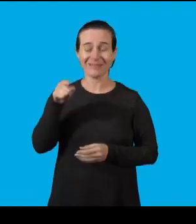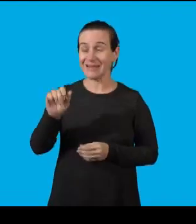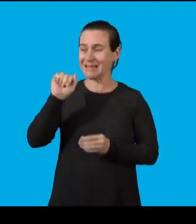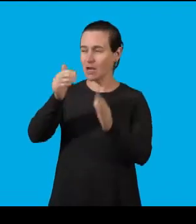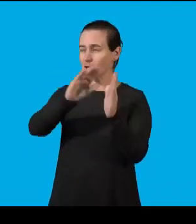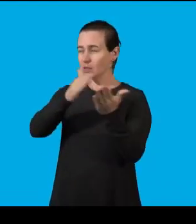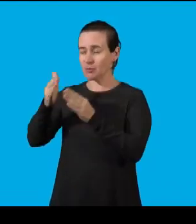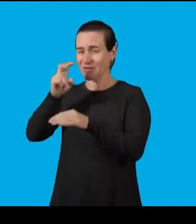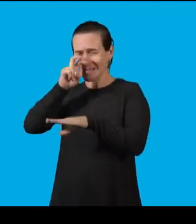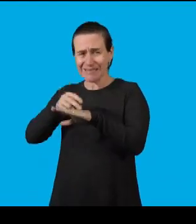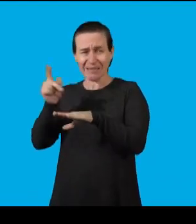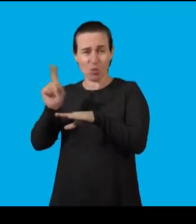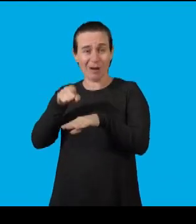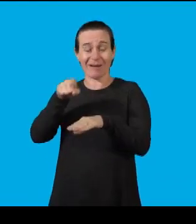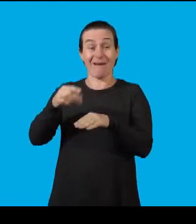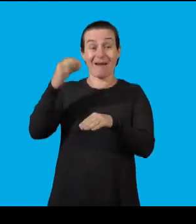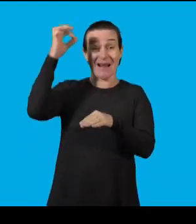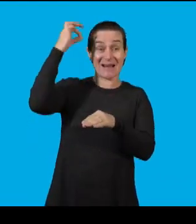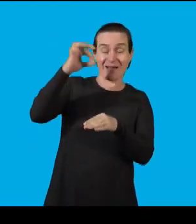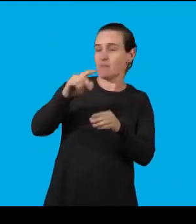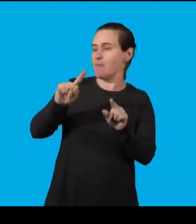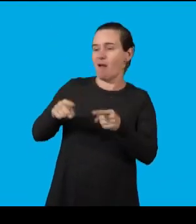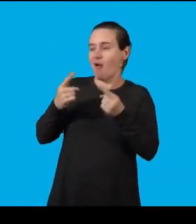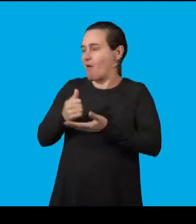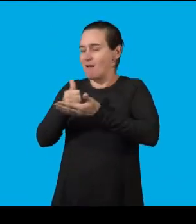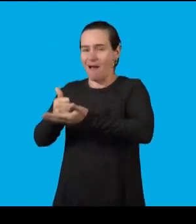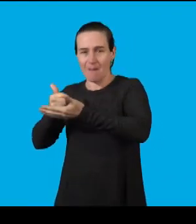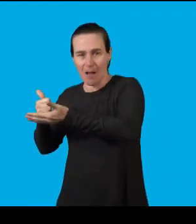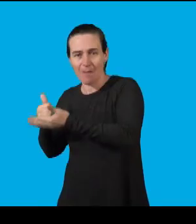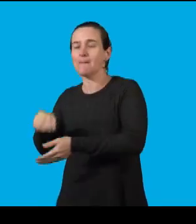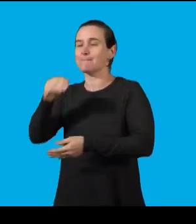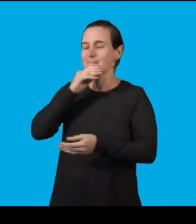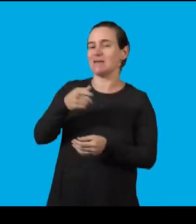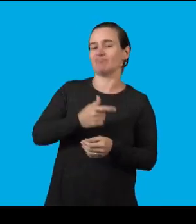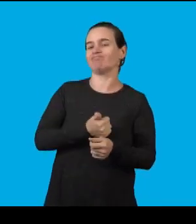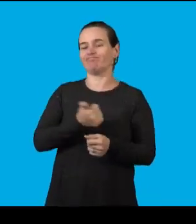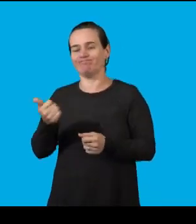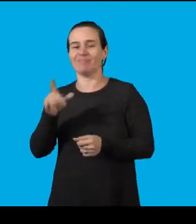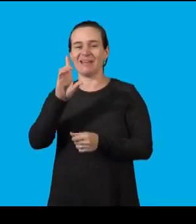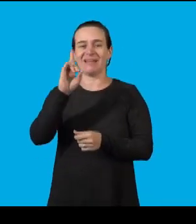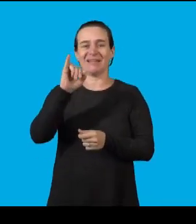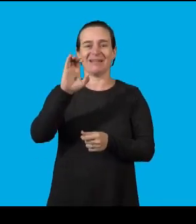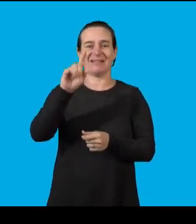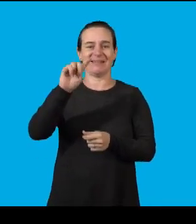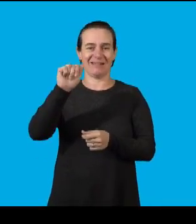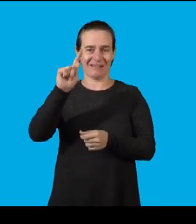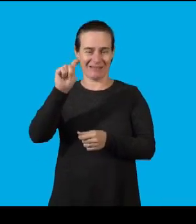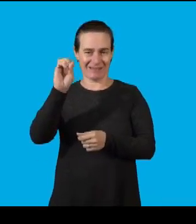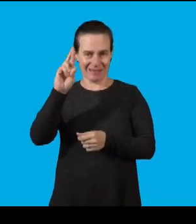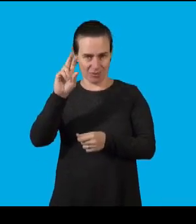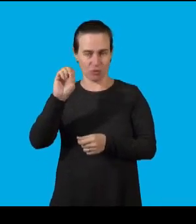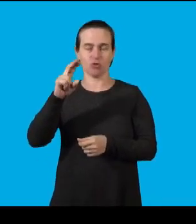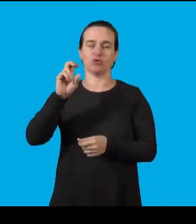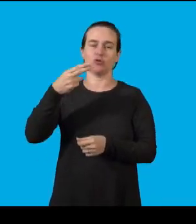the needs of the communities. You can see there the weak economies as a result of the Second World War